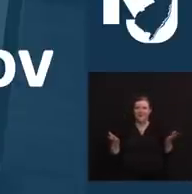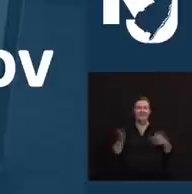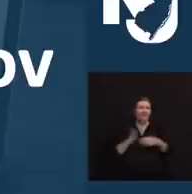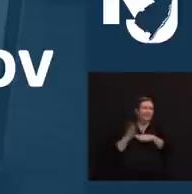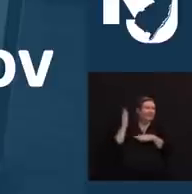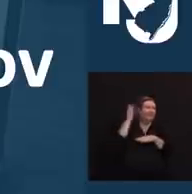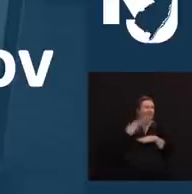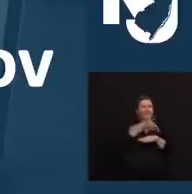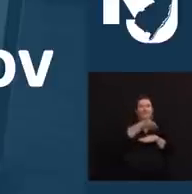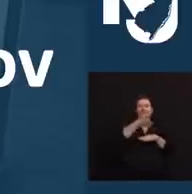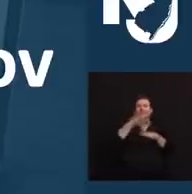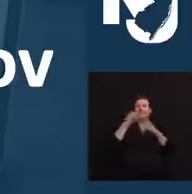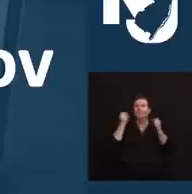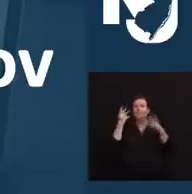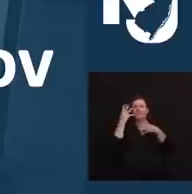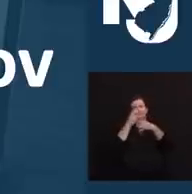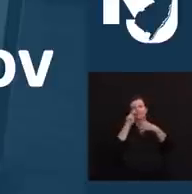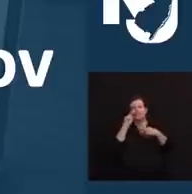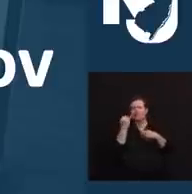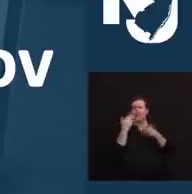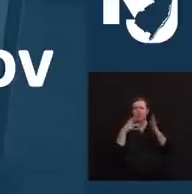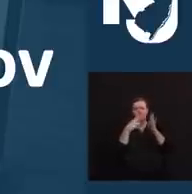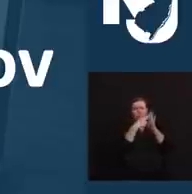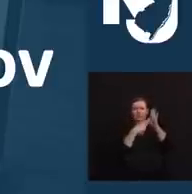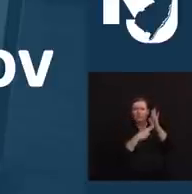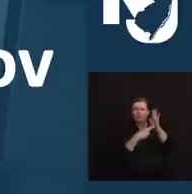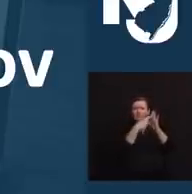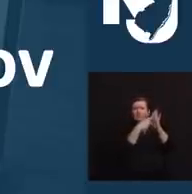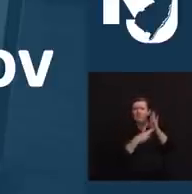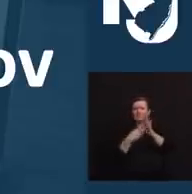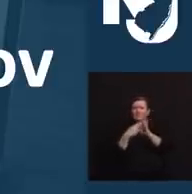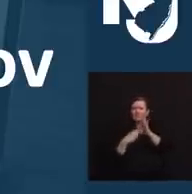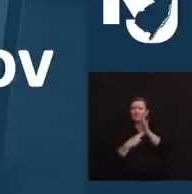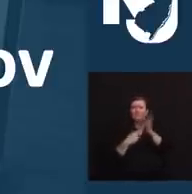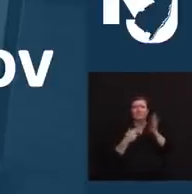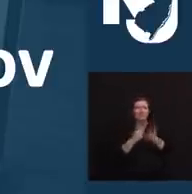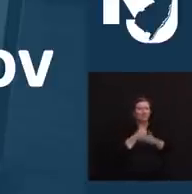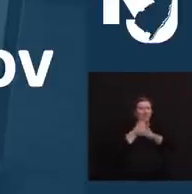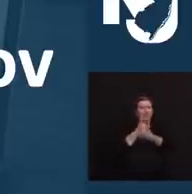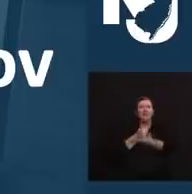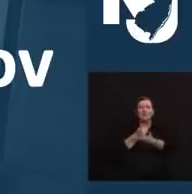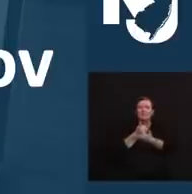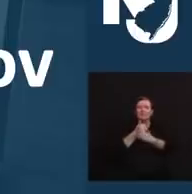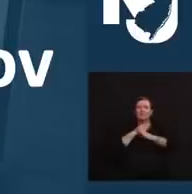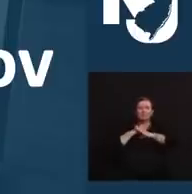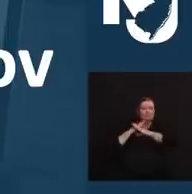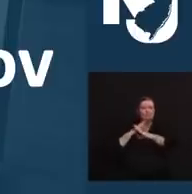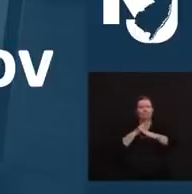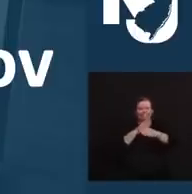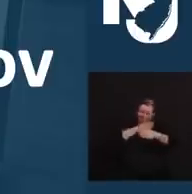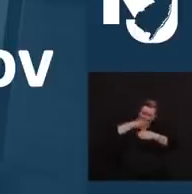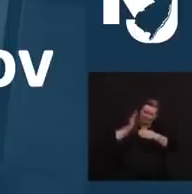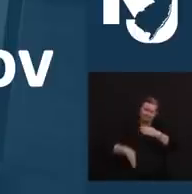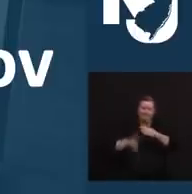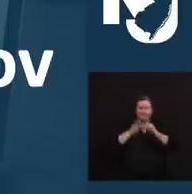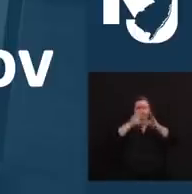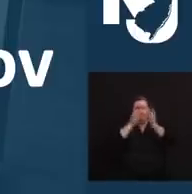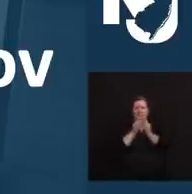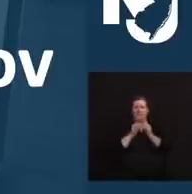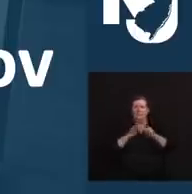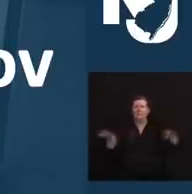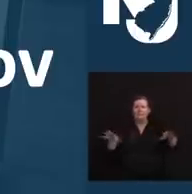to say they're ready to receive the vaccine and help us end this pandemic. Let's keep up the faith, folks. Let's